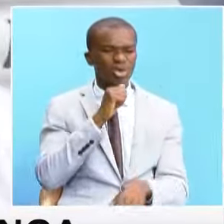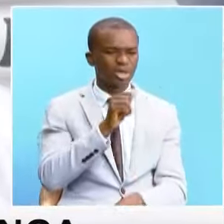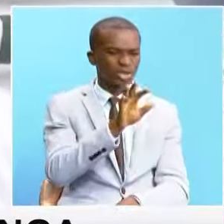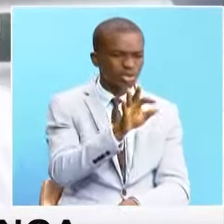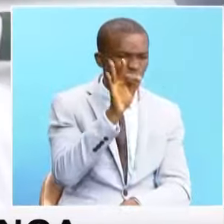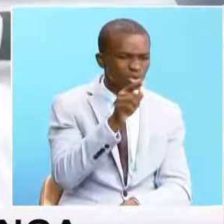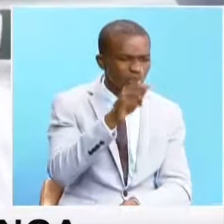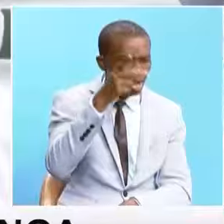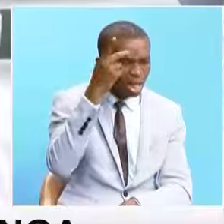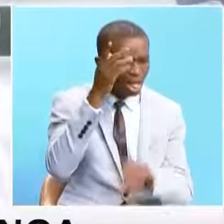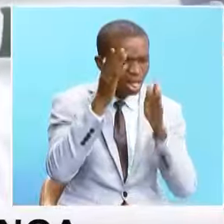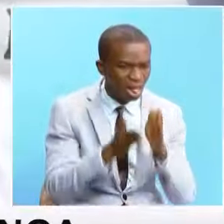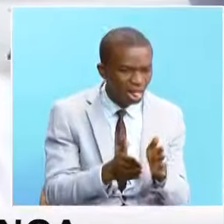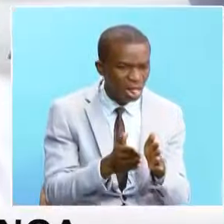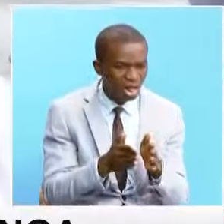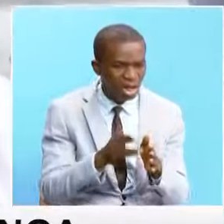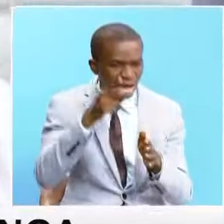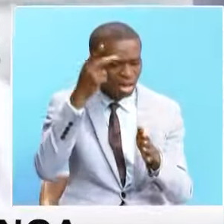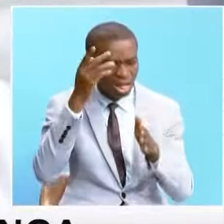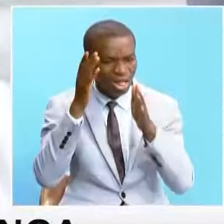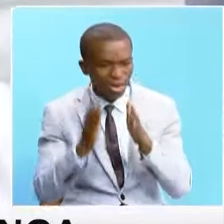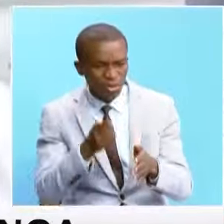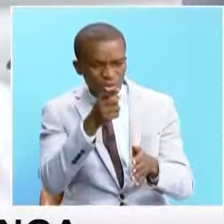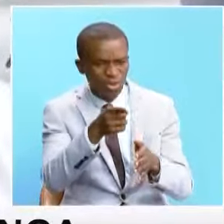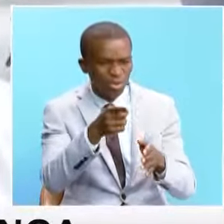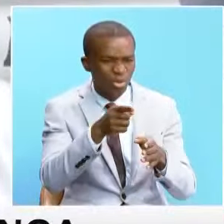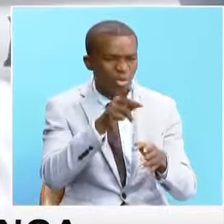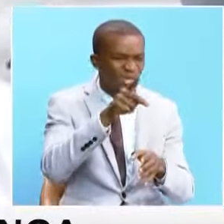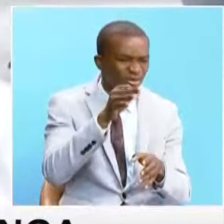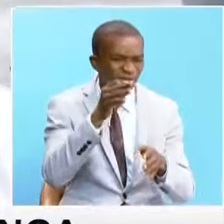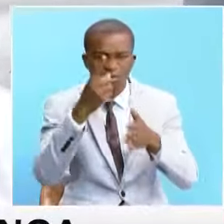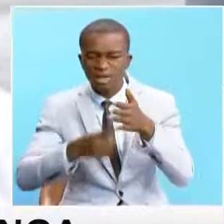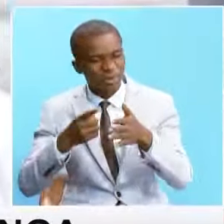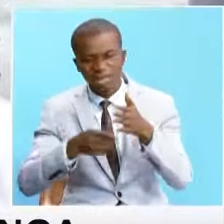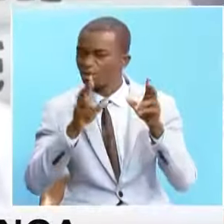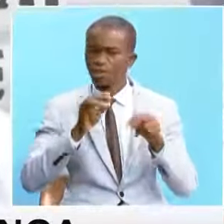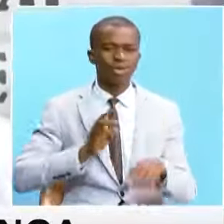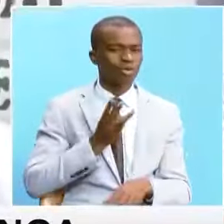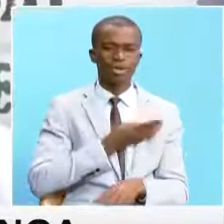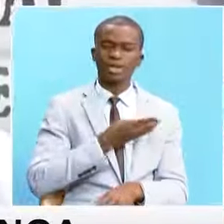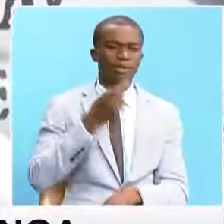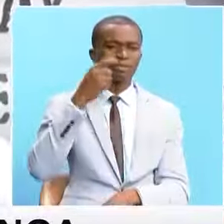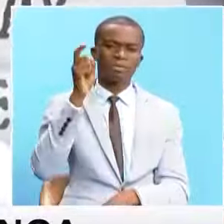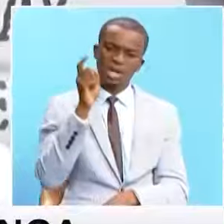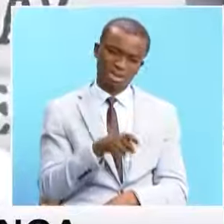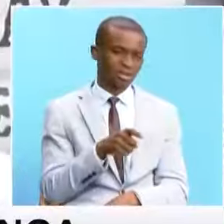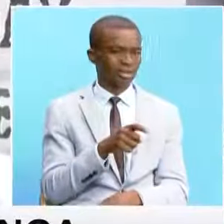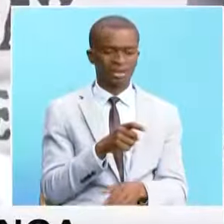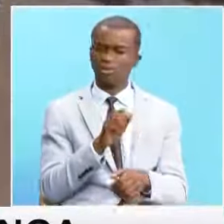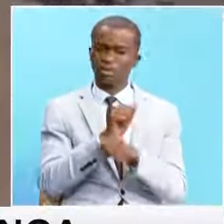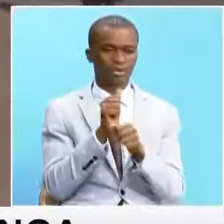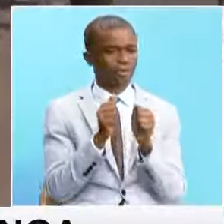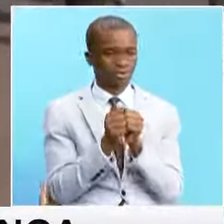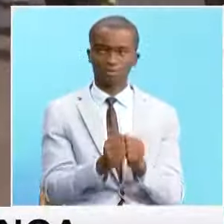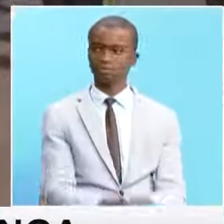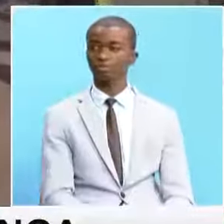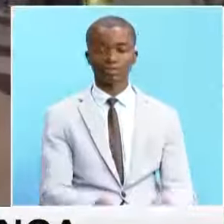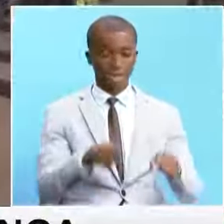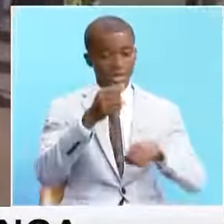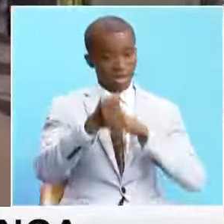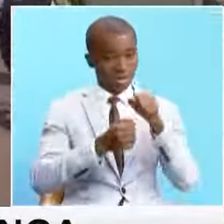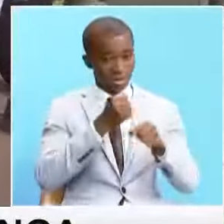We need empowerment so that we can service the community as well, because the money that we have is not enough to sustain the community. This year's